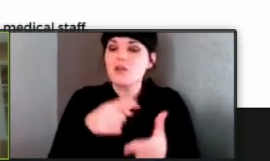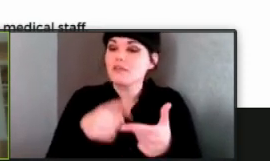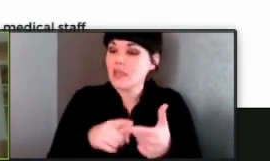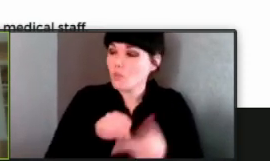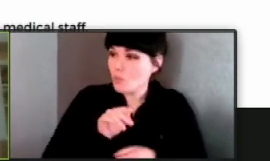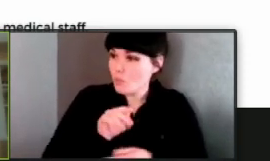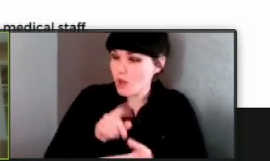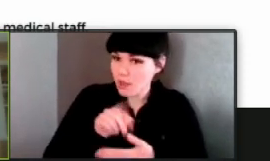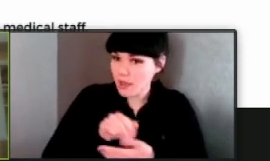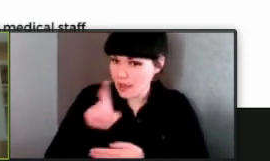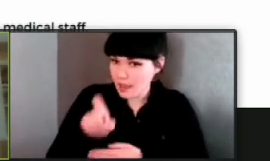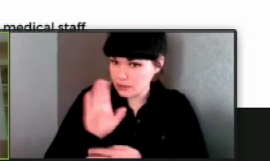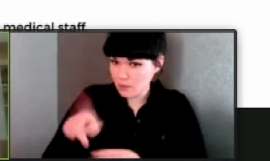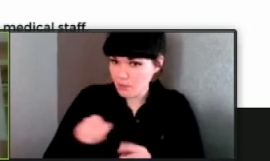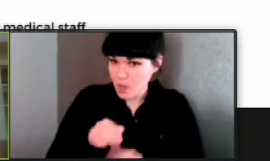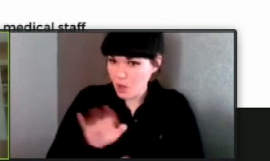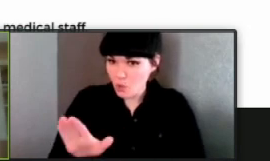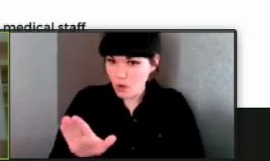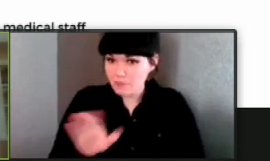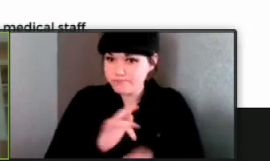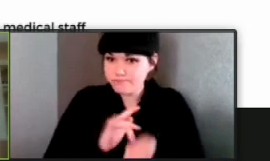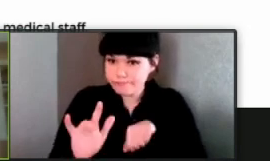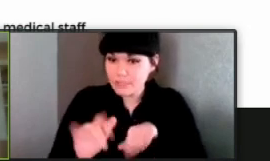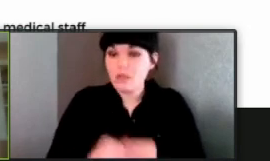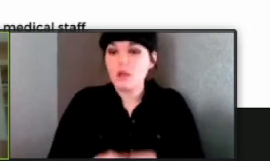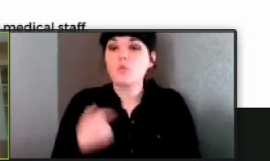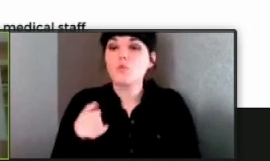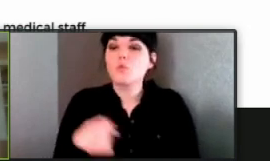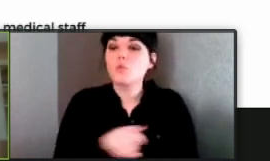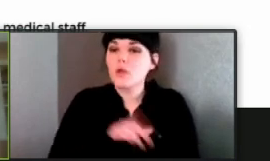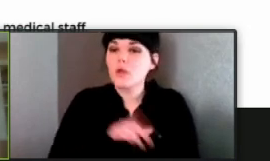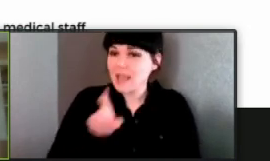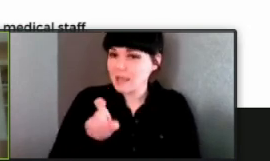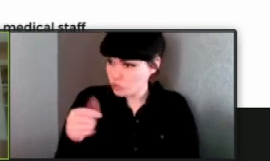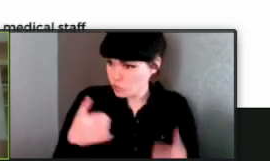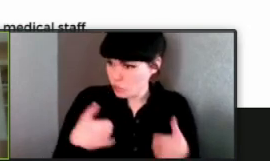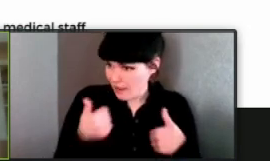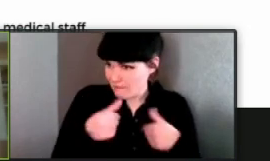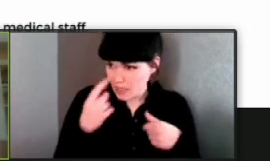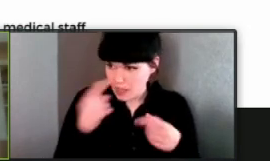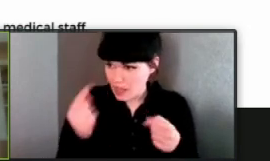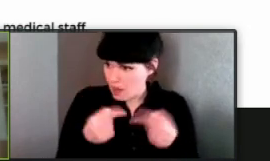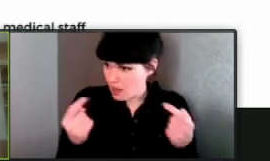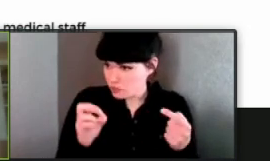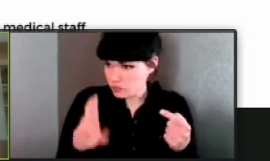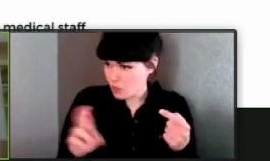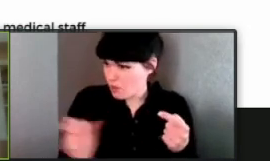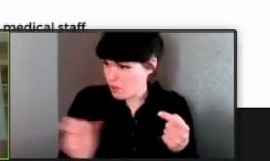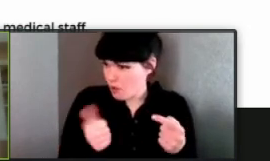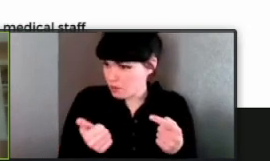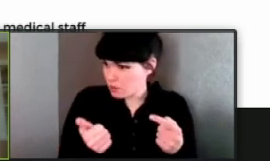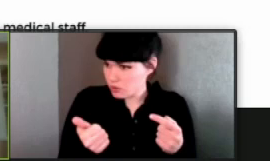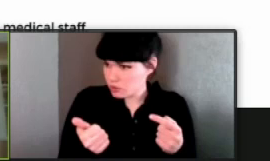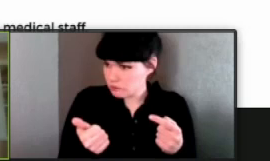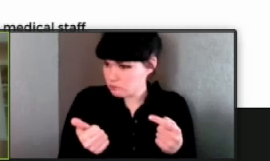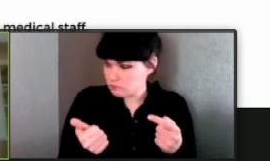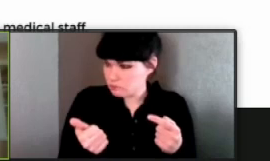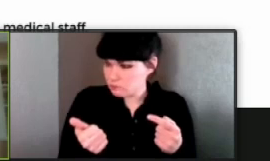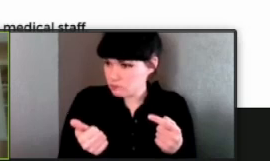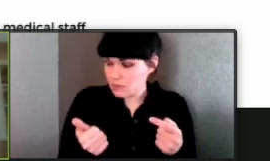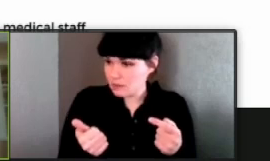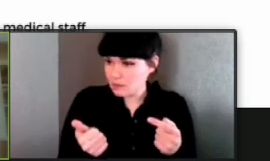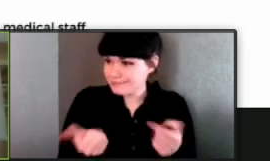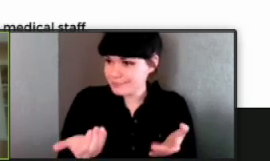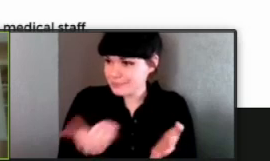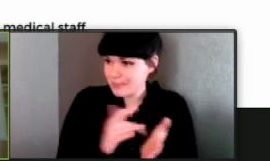allergies or precautions for yourself. And this helps our medical staff determine if you're eligible and if they need to take any